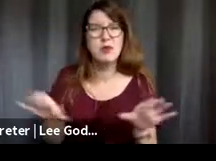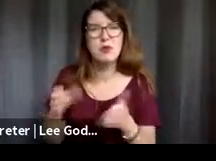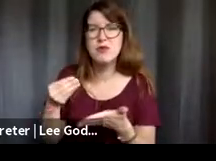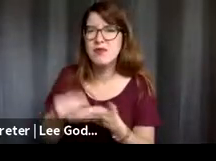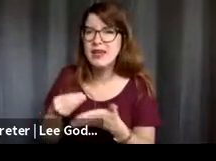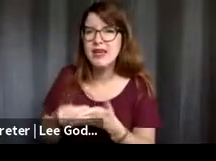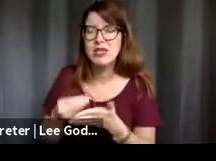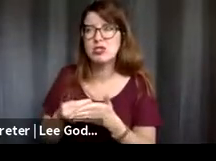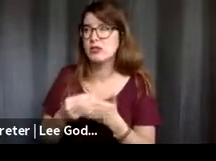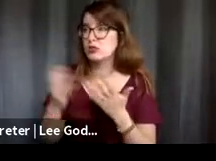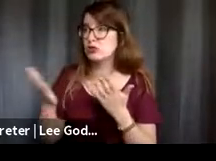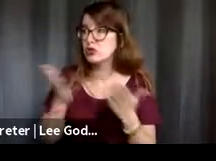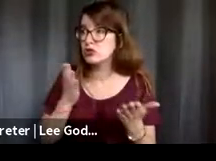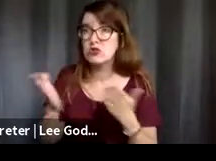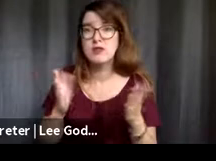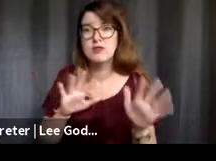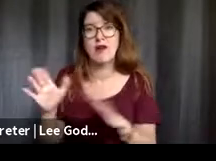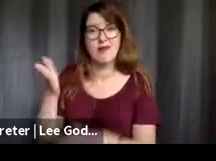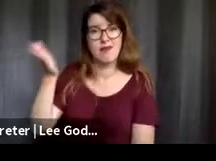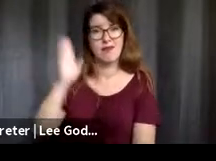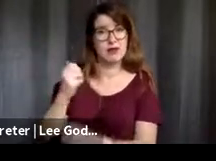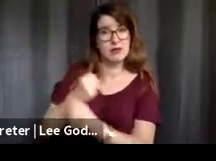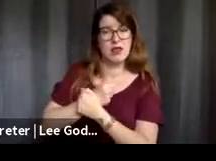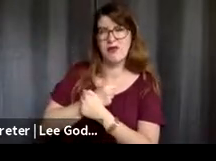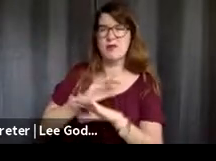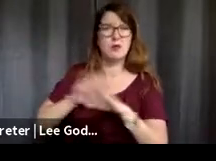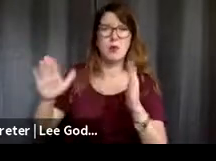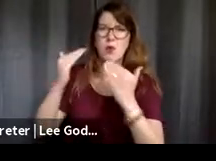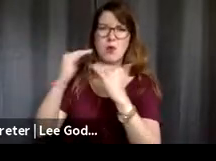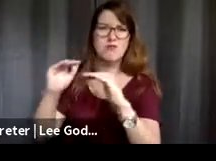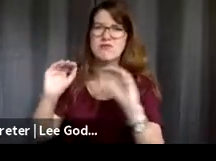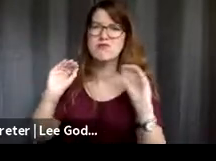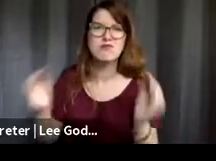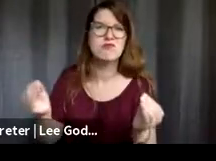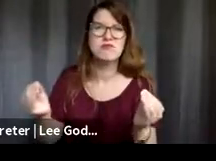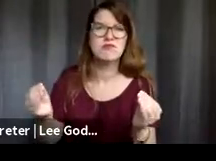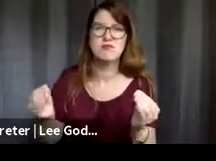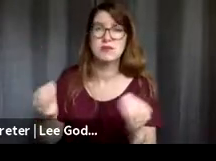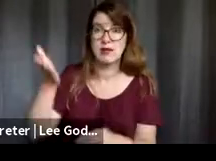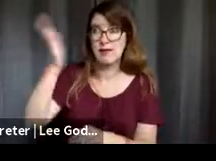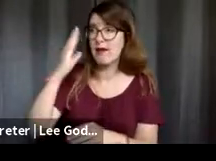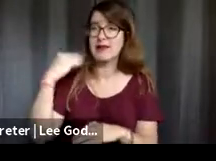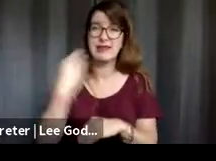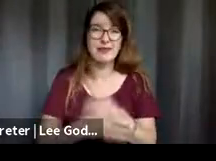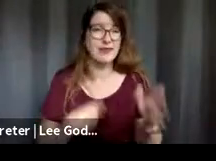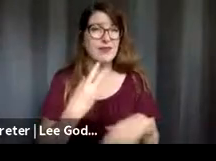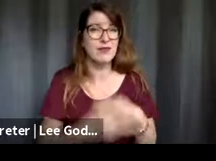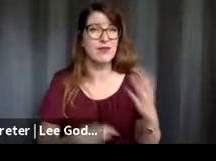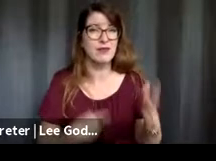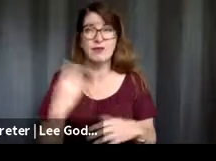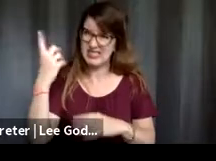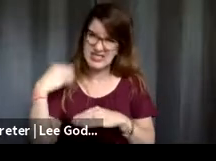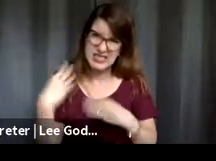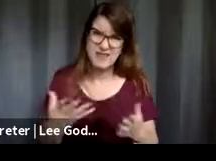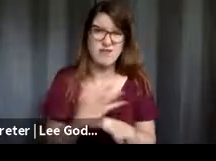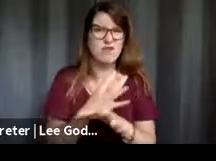do service-wise. God's love for you is unconditional. God is a giver, and he gave us this free gift